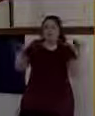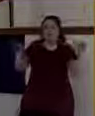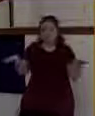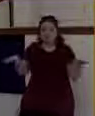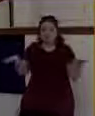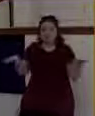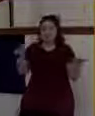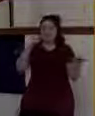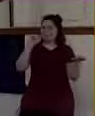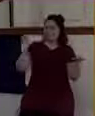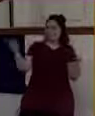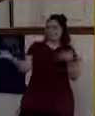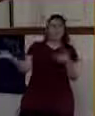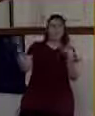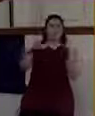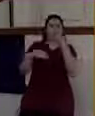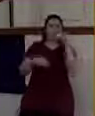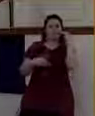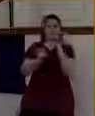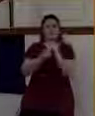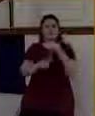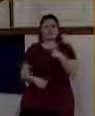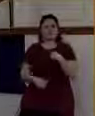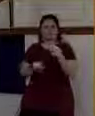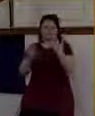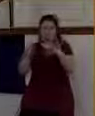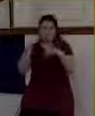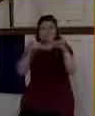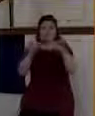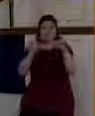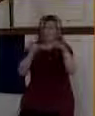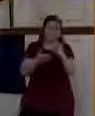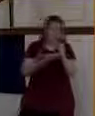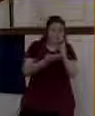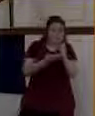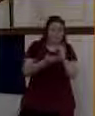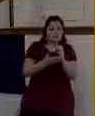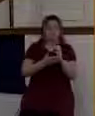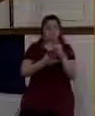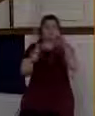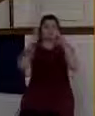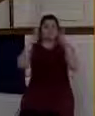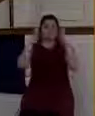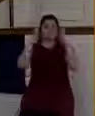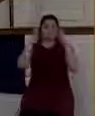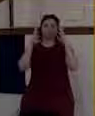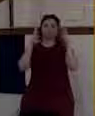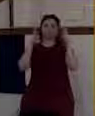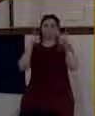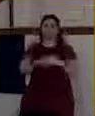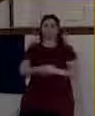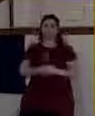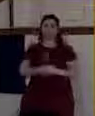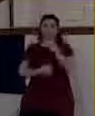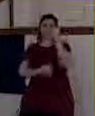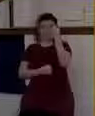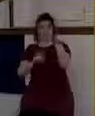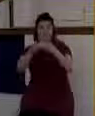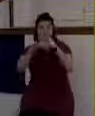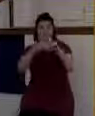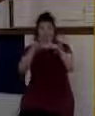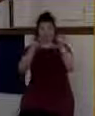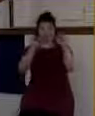for you to eat bread and to drink water. But all of it was made up. All of it was a lie. Let me tell you something, friends. You better be very careful